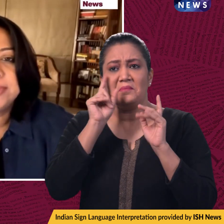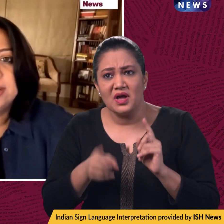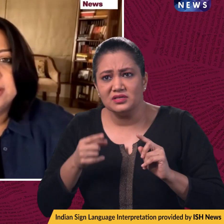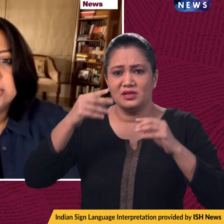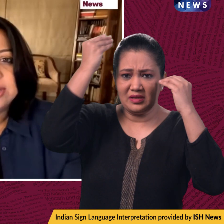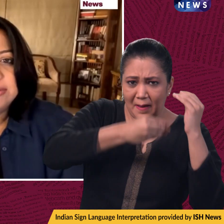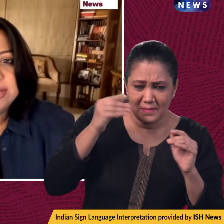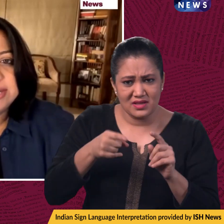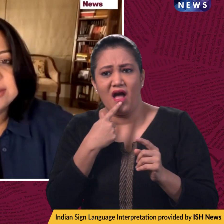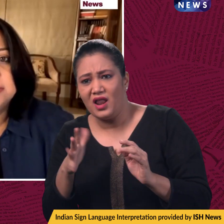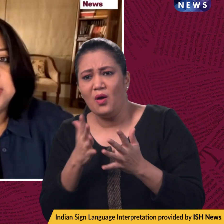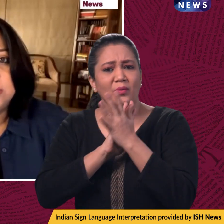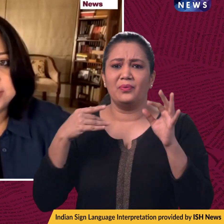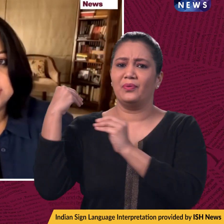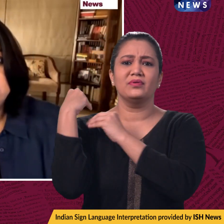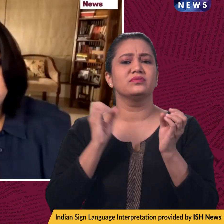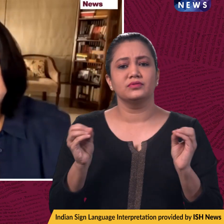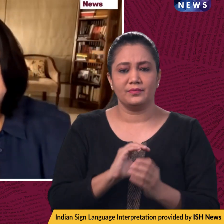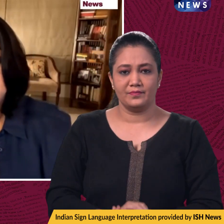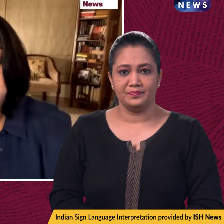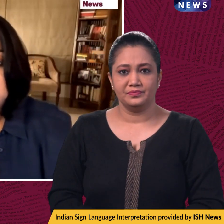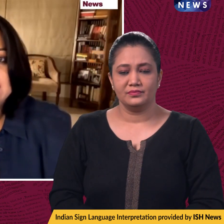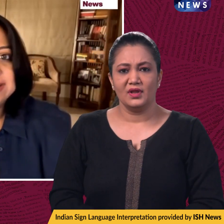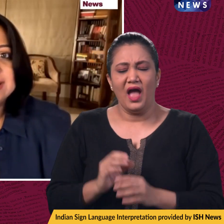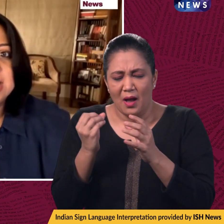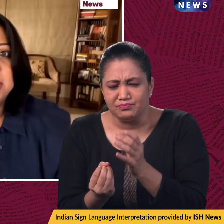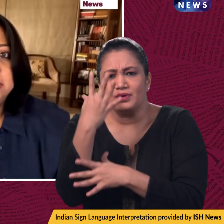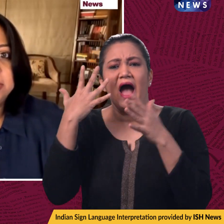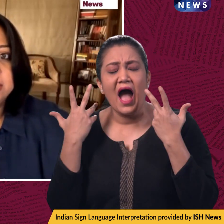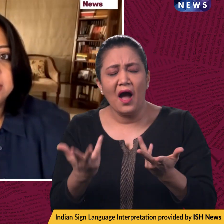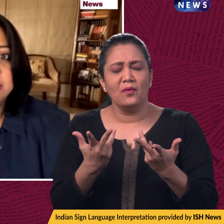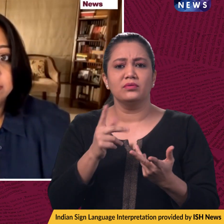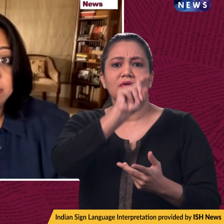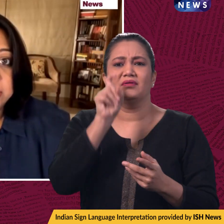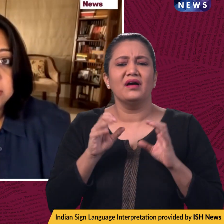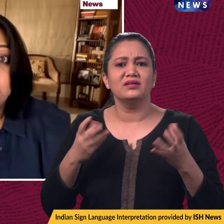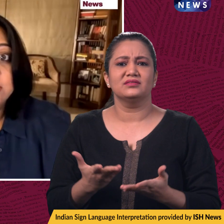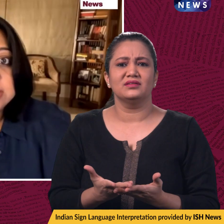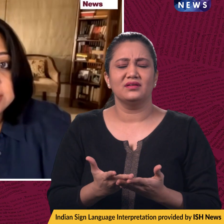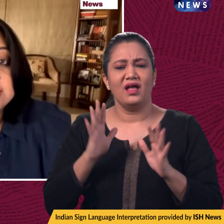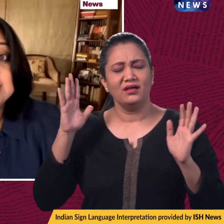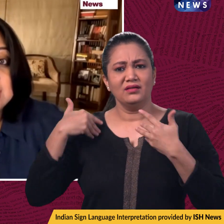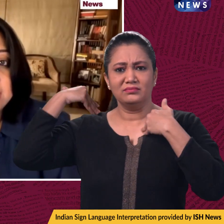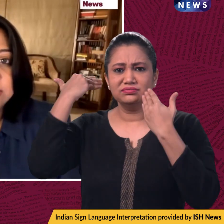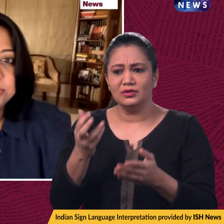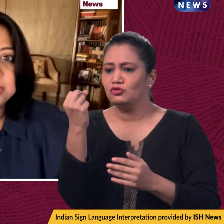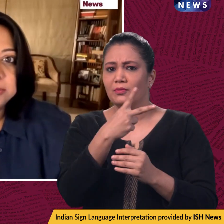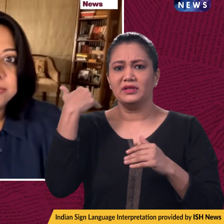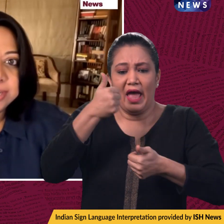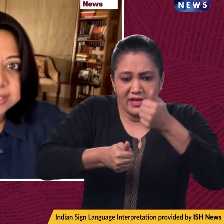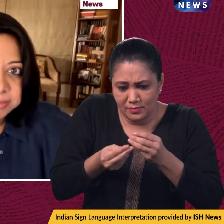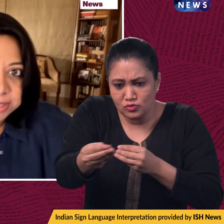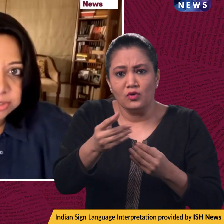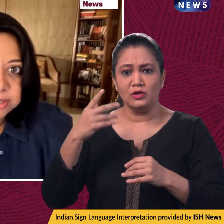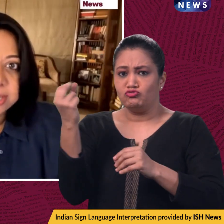specifically. So that really raises the big question of where this has come up from all of a sudden now, 2 months